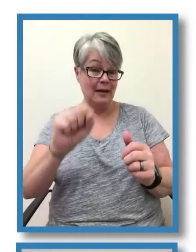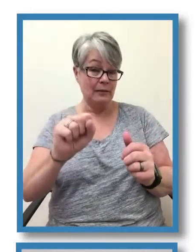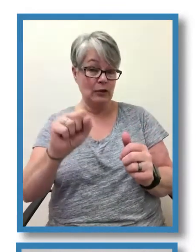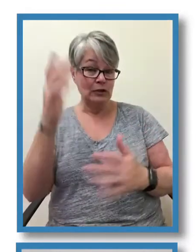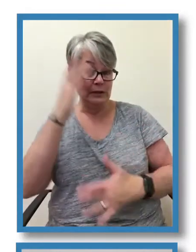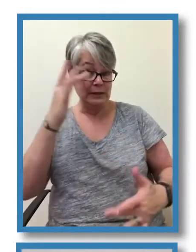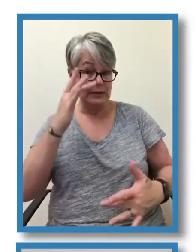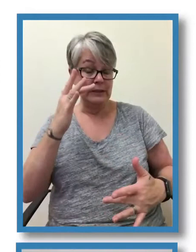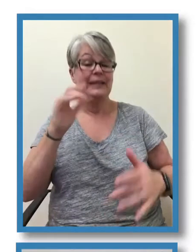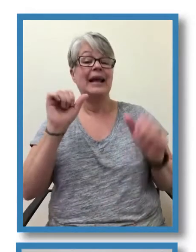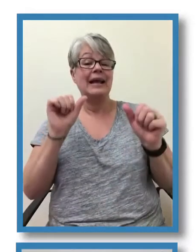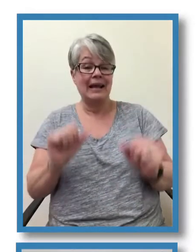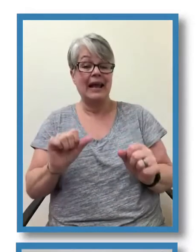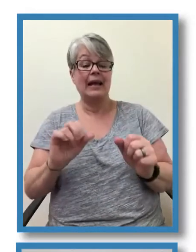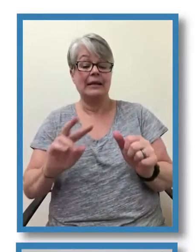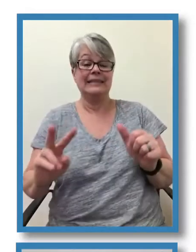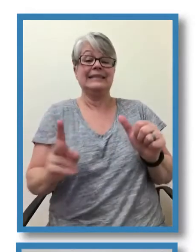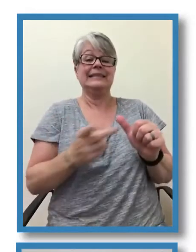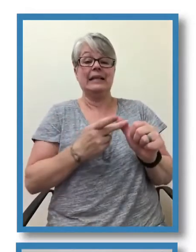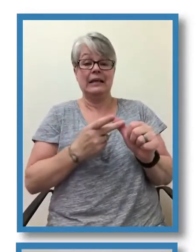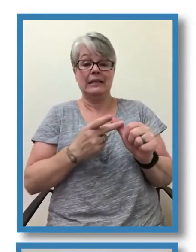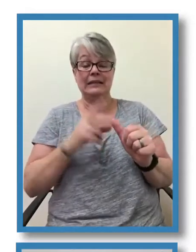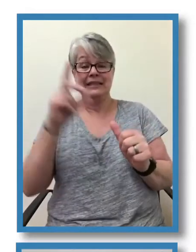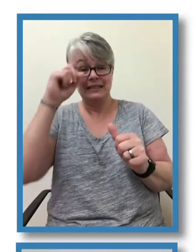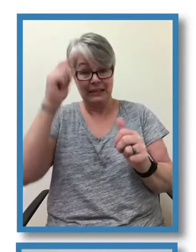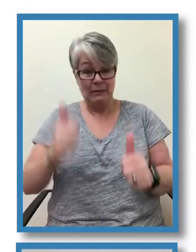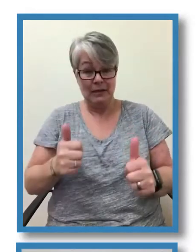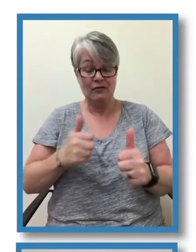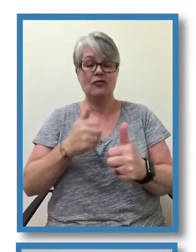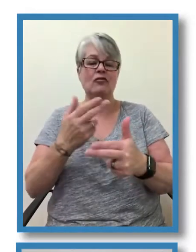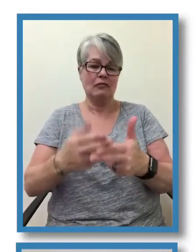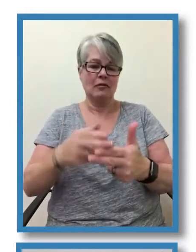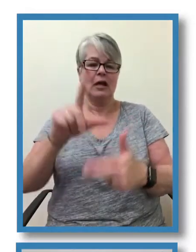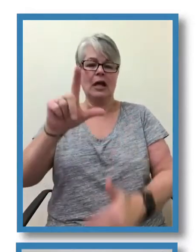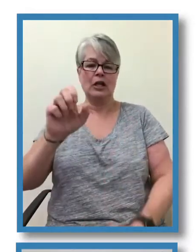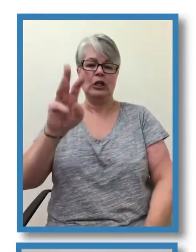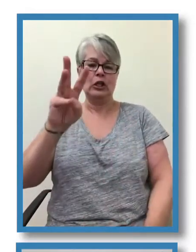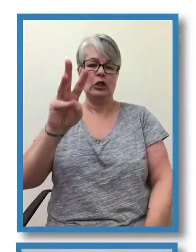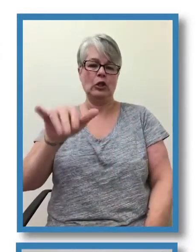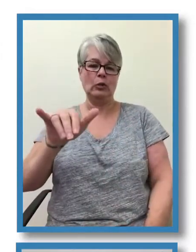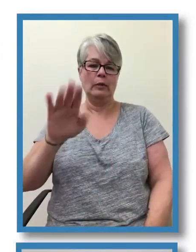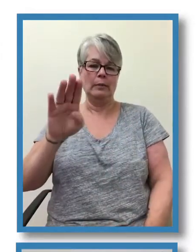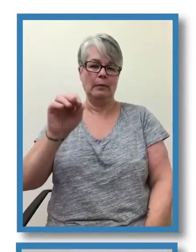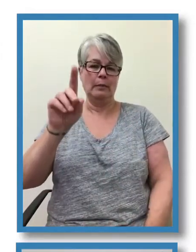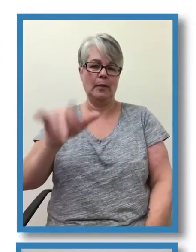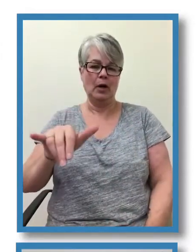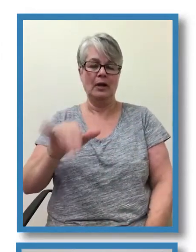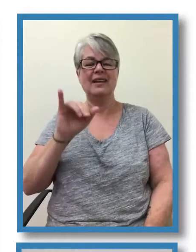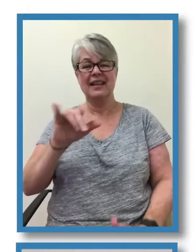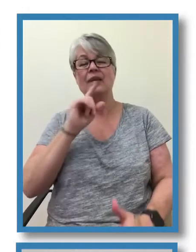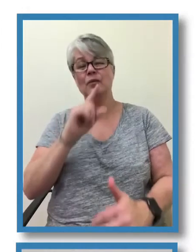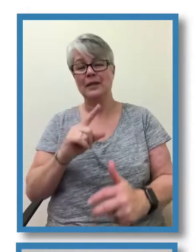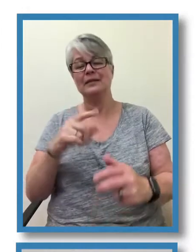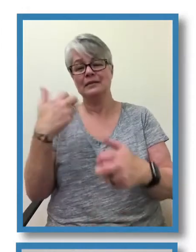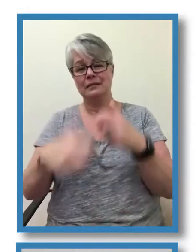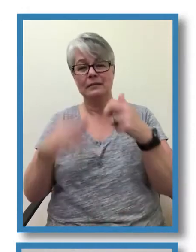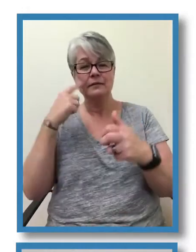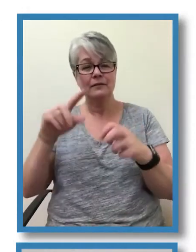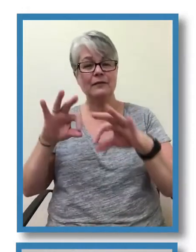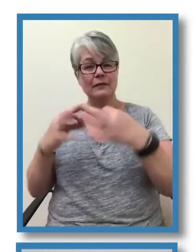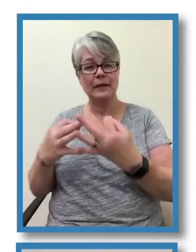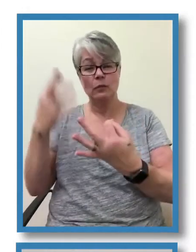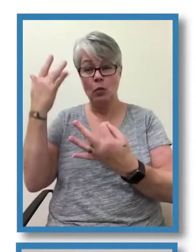with progression of the Alzheimer's disease with memory impairment, then a person may start to have visual hallucinations, may develop